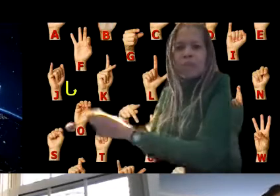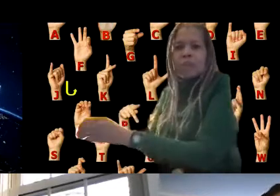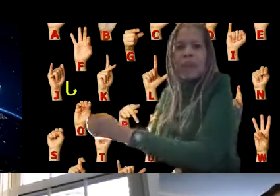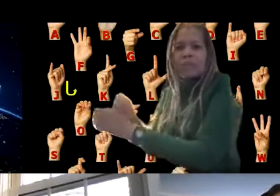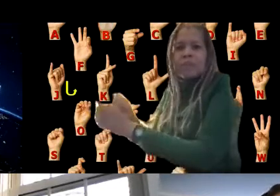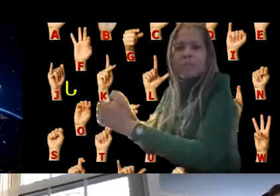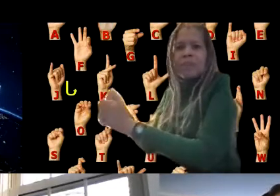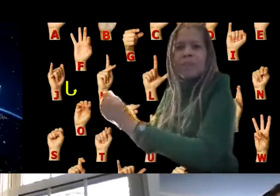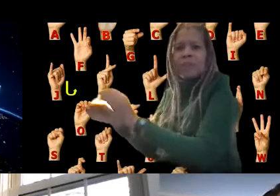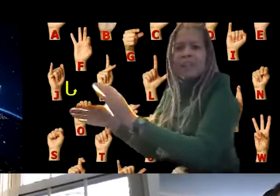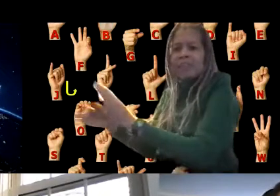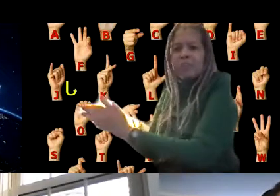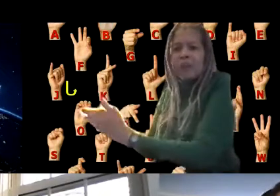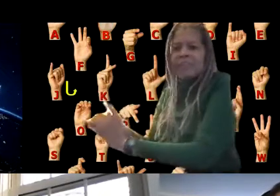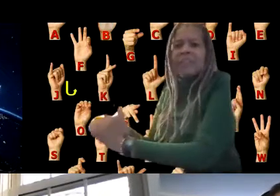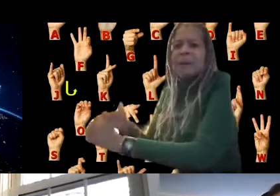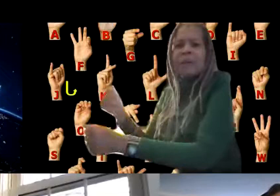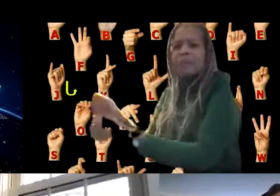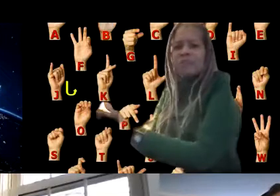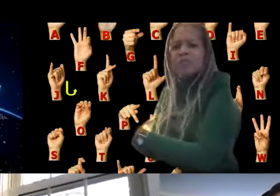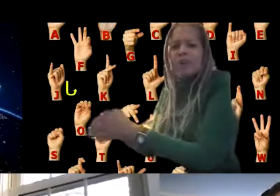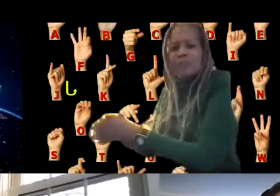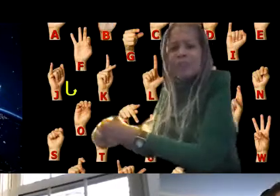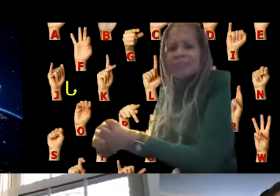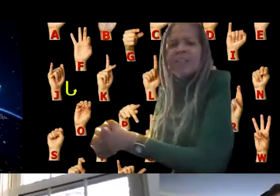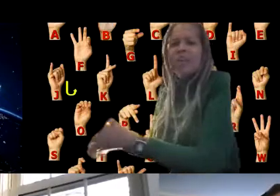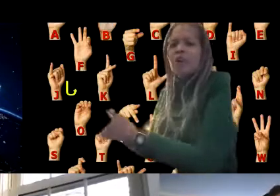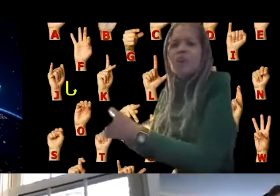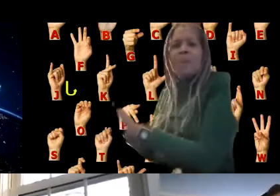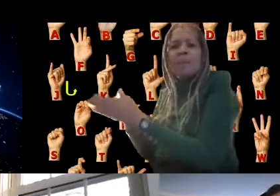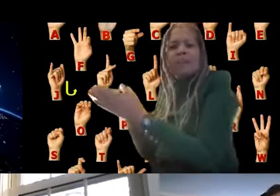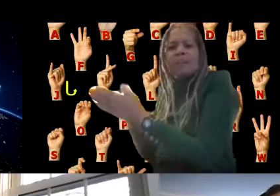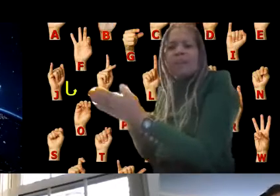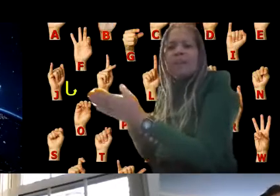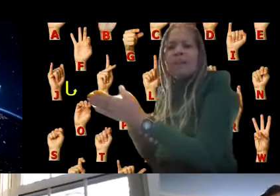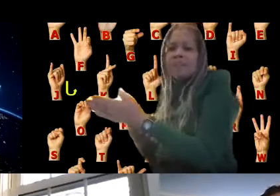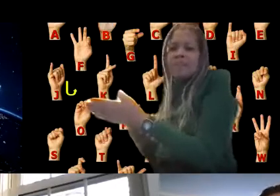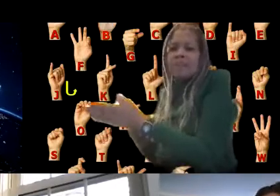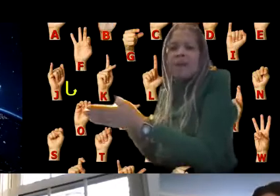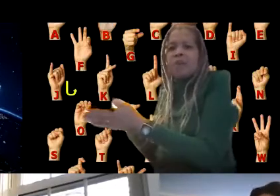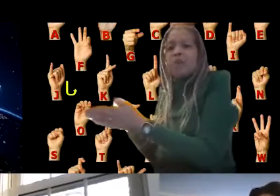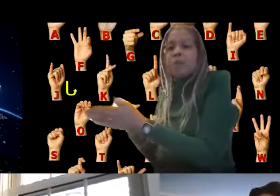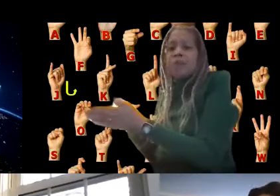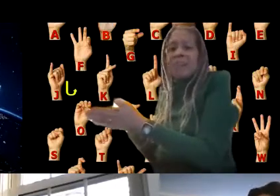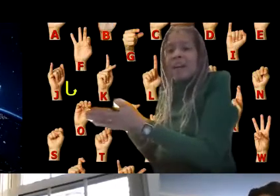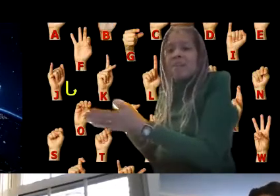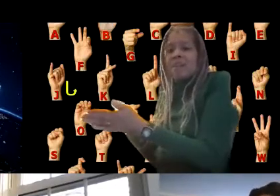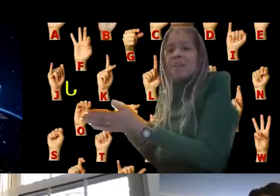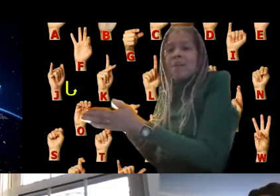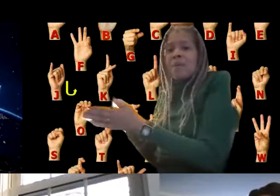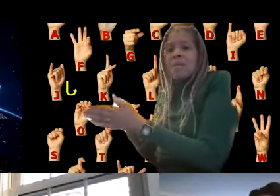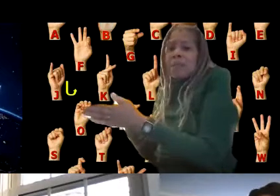and I try to spend every penny I get before I can get it. My problem going to the mall to buy it, but and somehow or another we work it